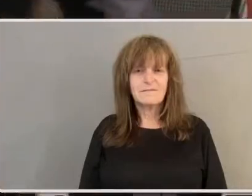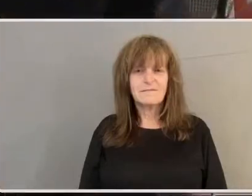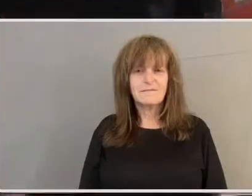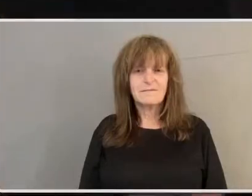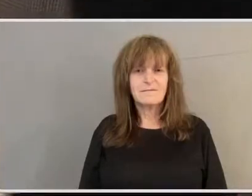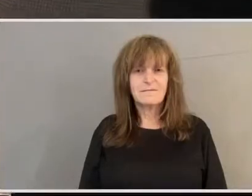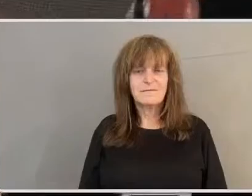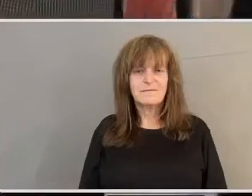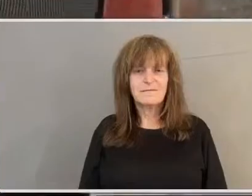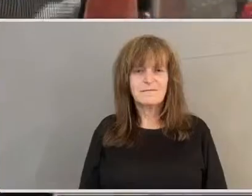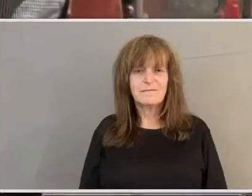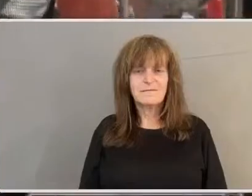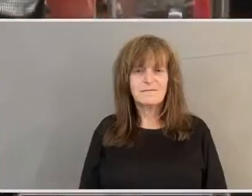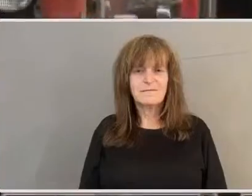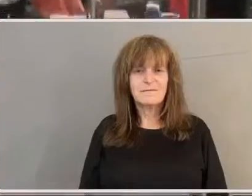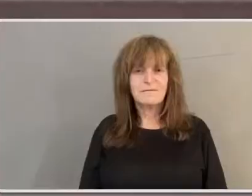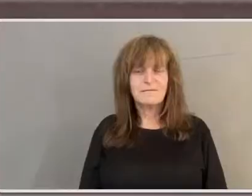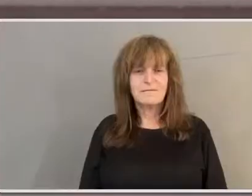Congratulations again, Minister.